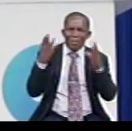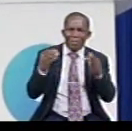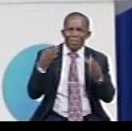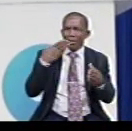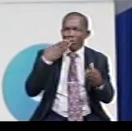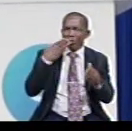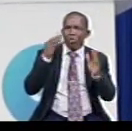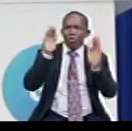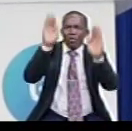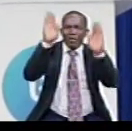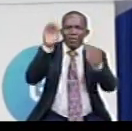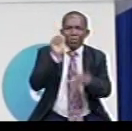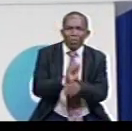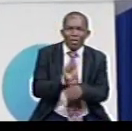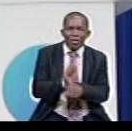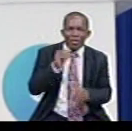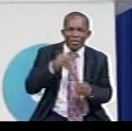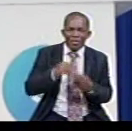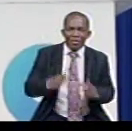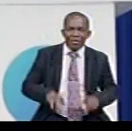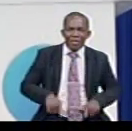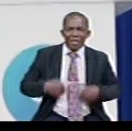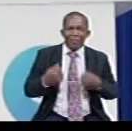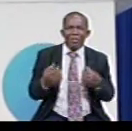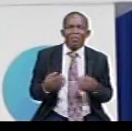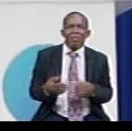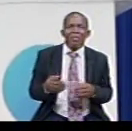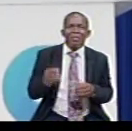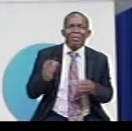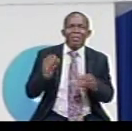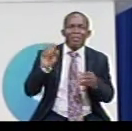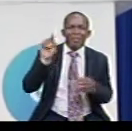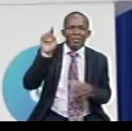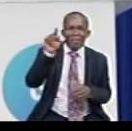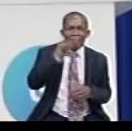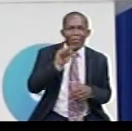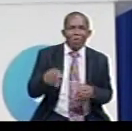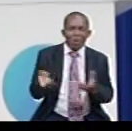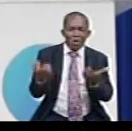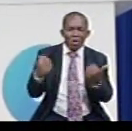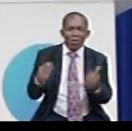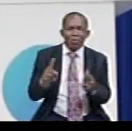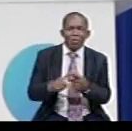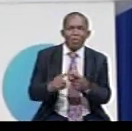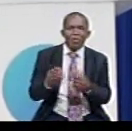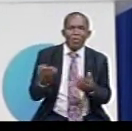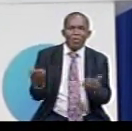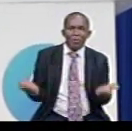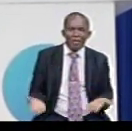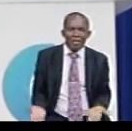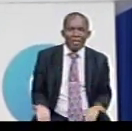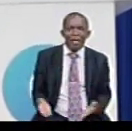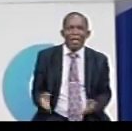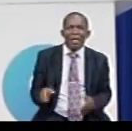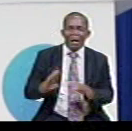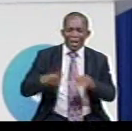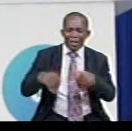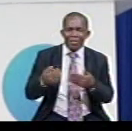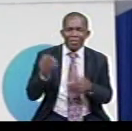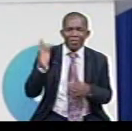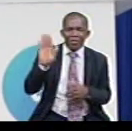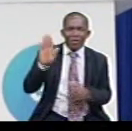come and give your testimony. Come to the front on my left-hand side, and the overseers will interview